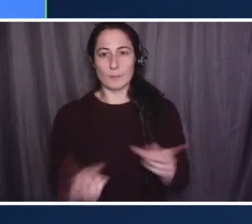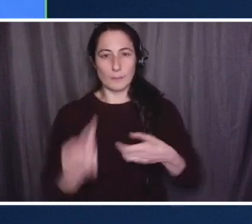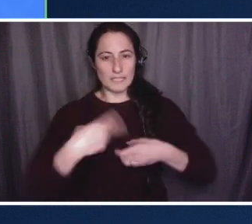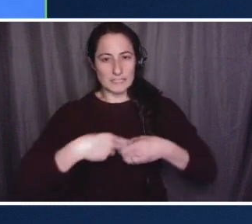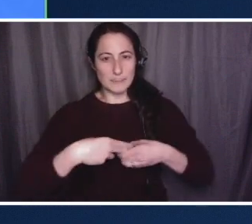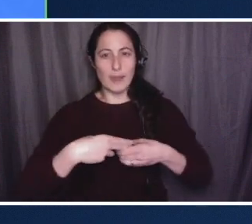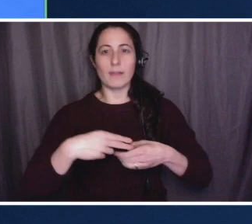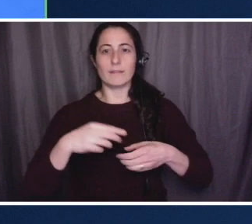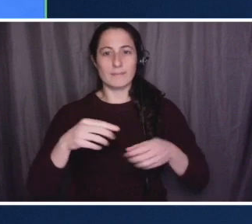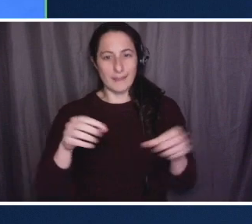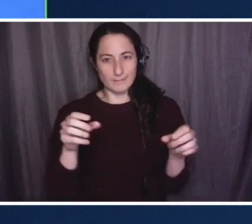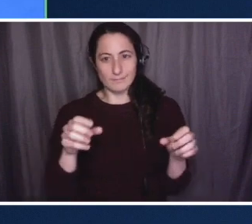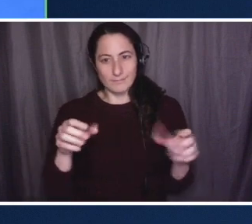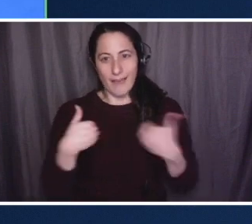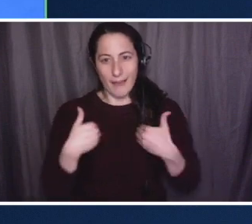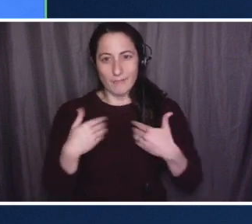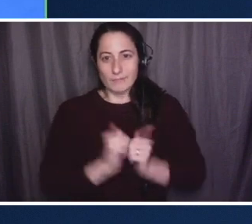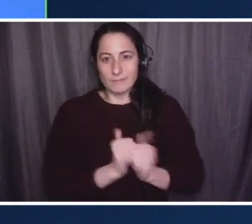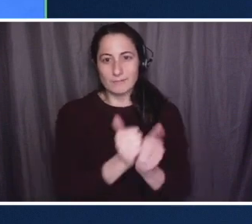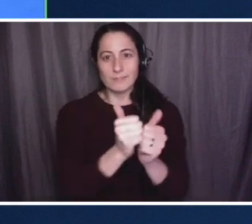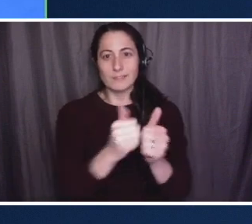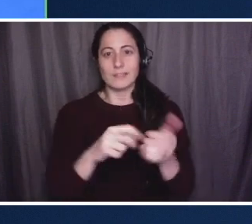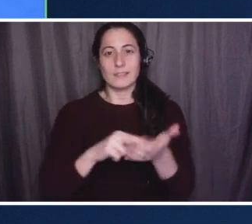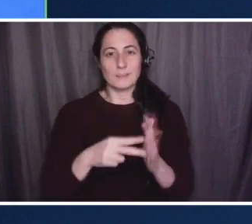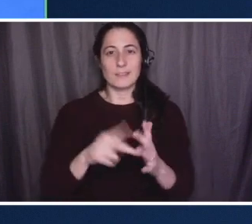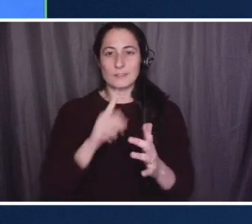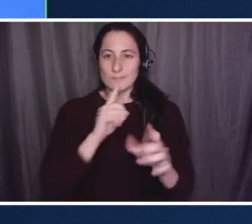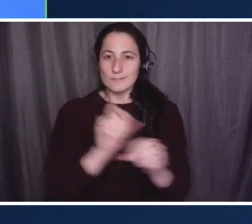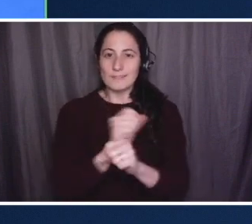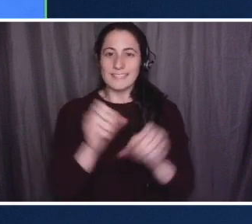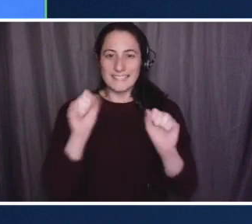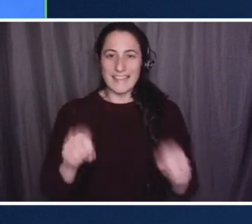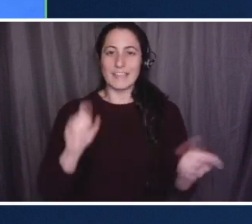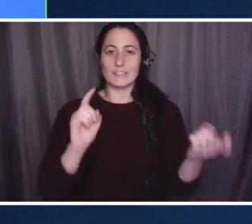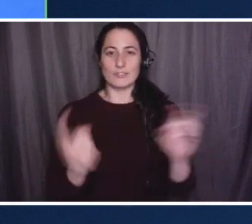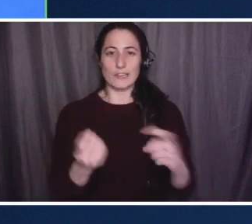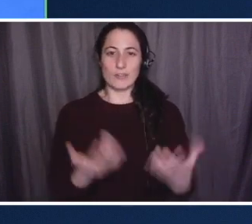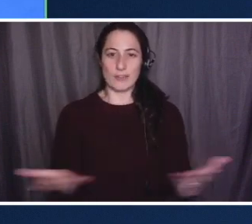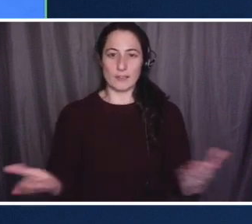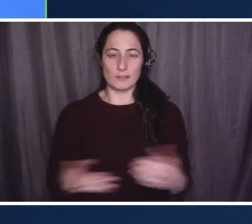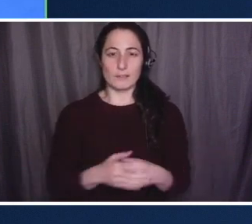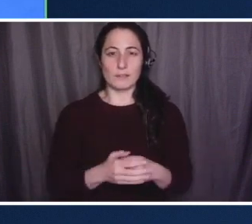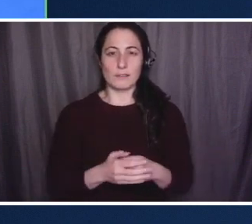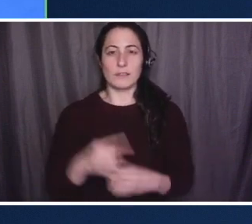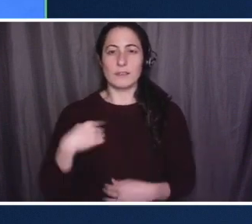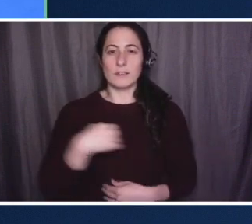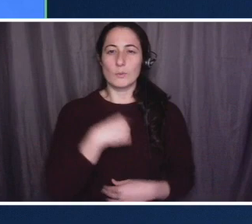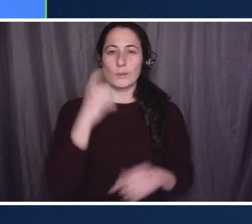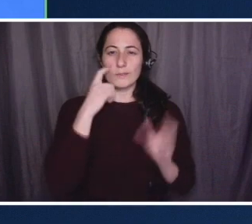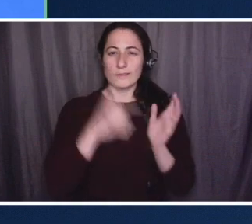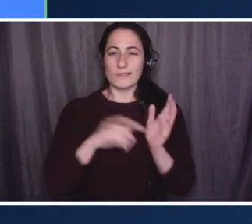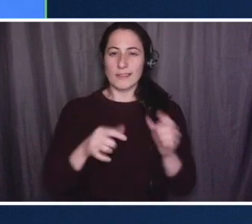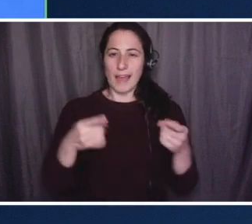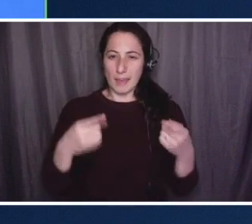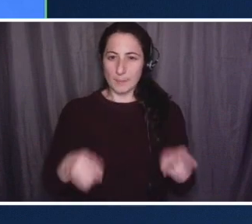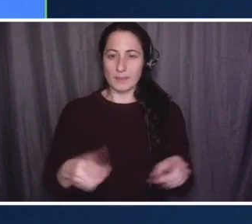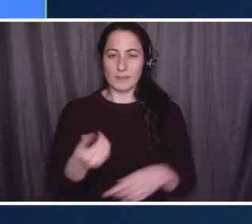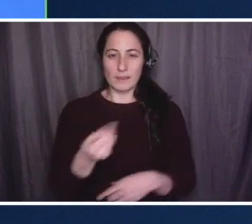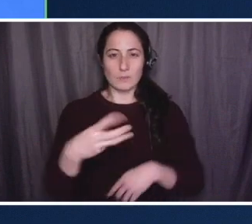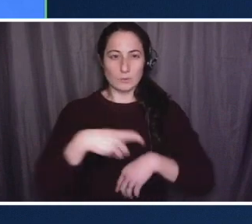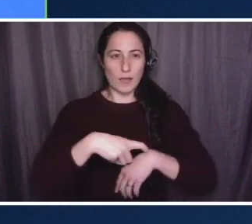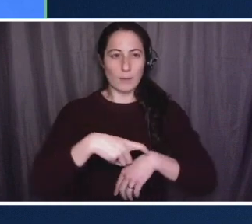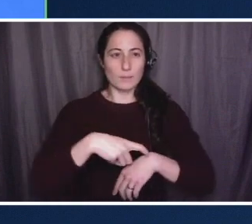real chance of turning things around. And we've seen that, fortunately, in a couple of cases that I think are